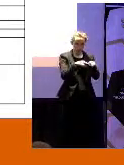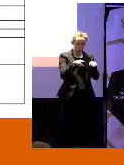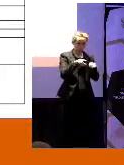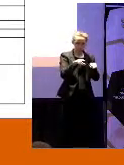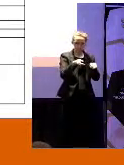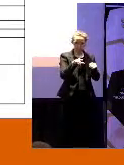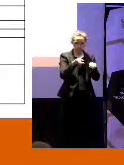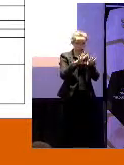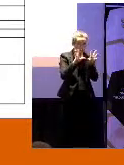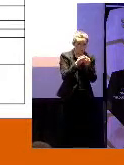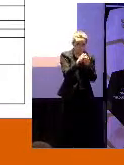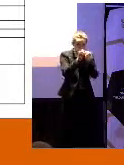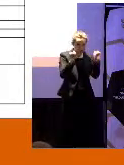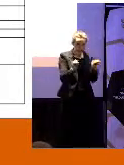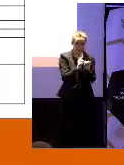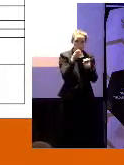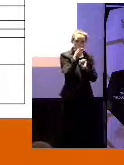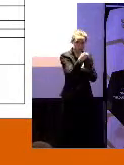have